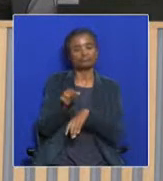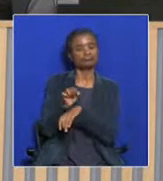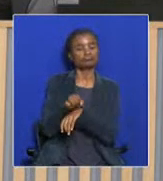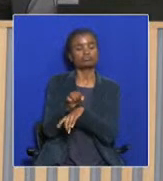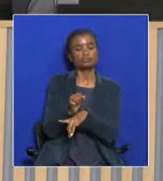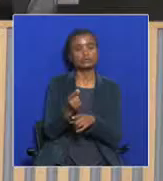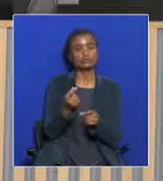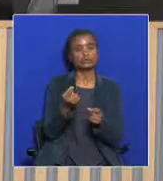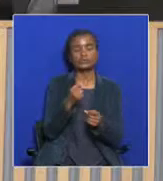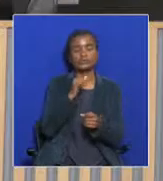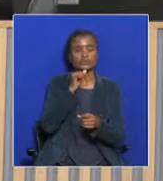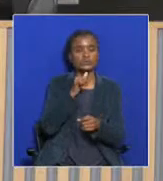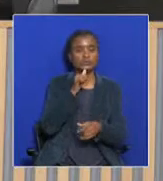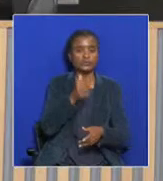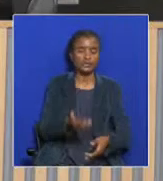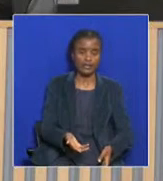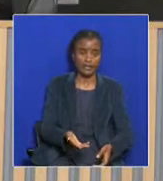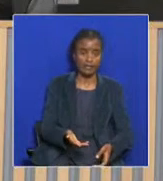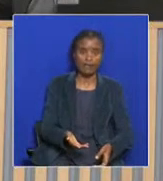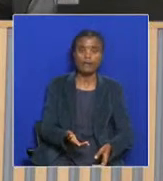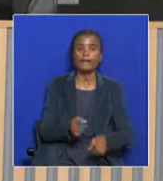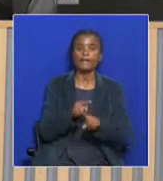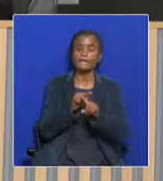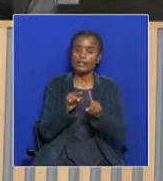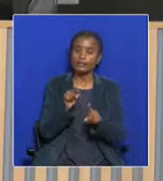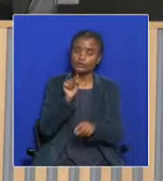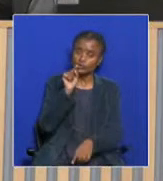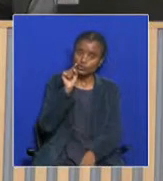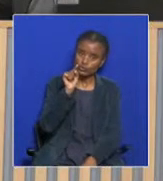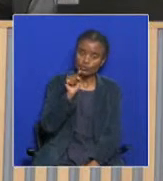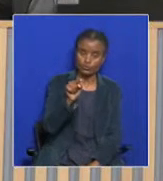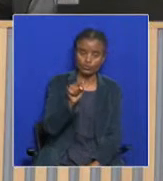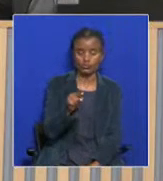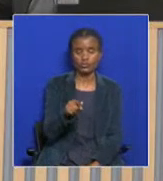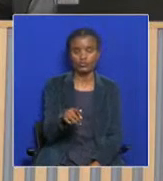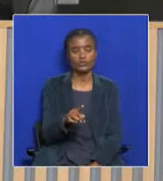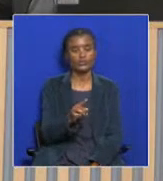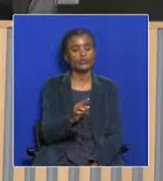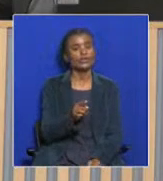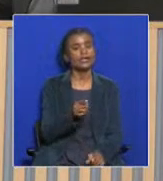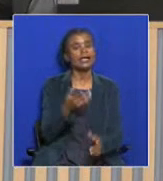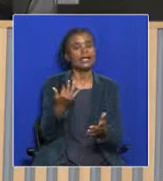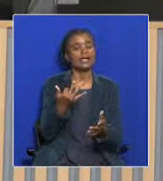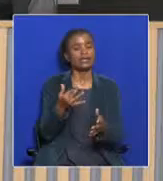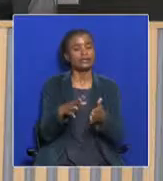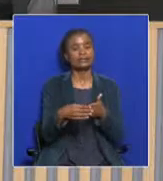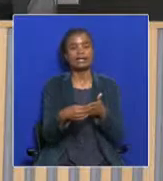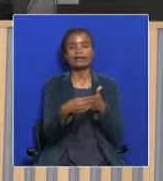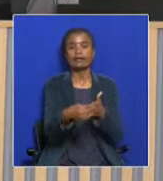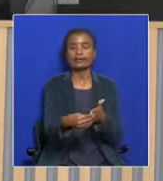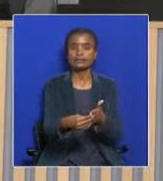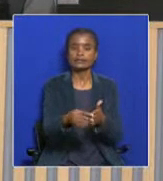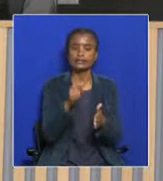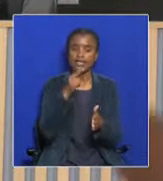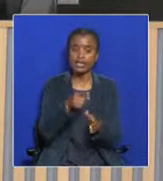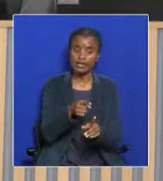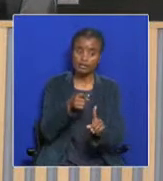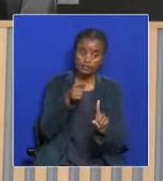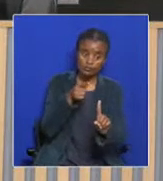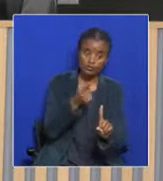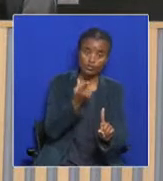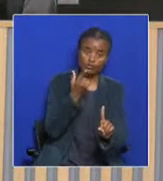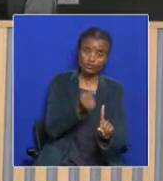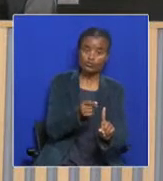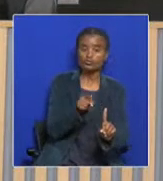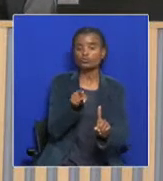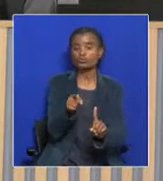But you were directing and telling him, do this, do that. But not only that, because you are conscientious, you phone